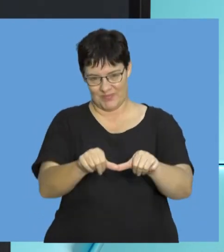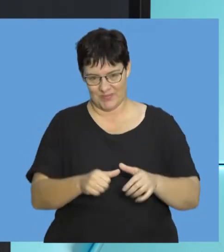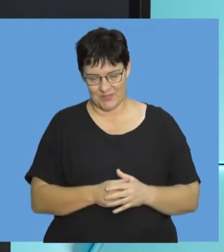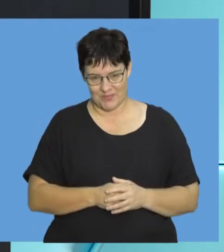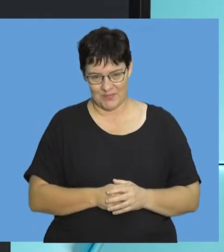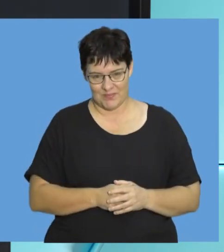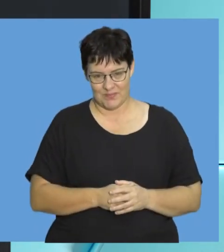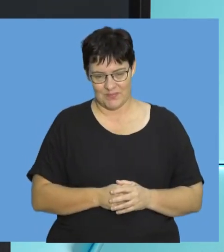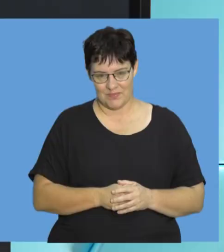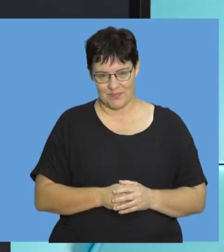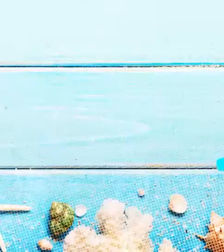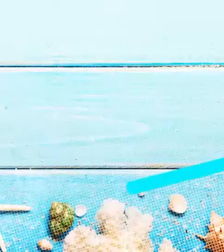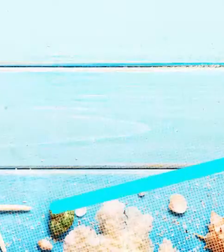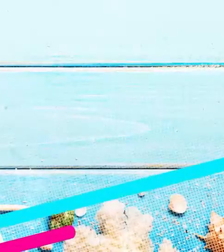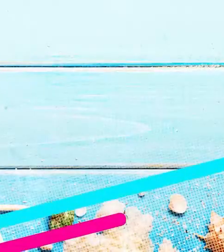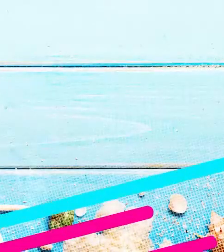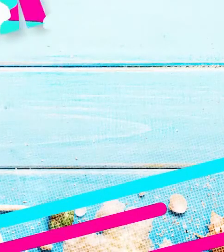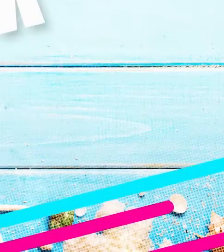gonna do some more work.